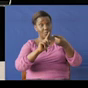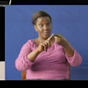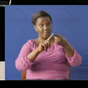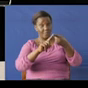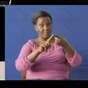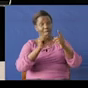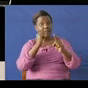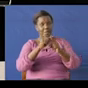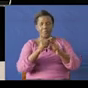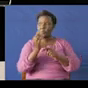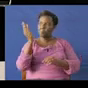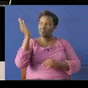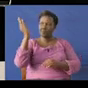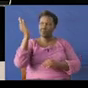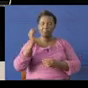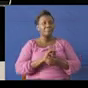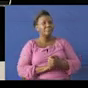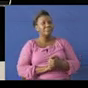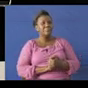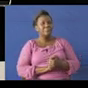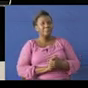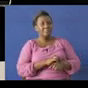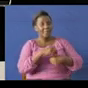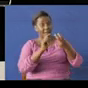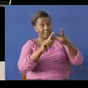one is the word itself, pollution.